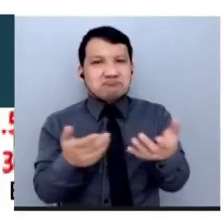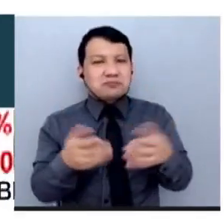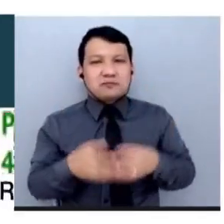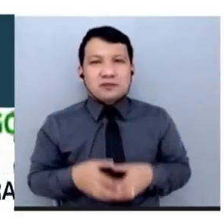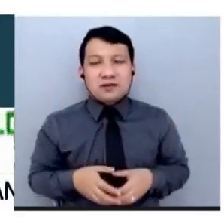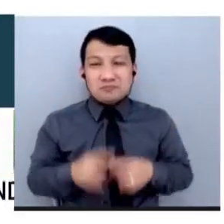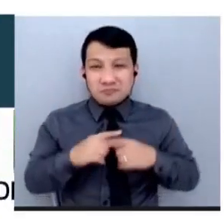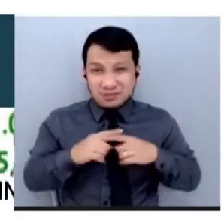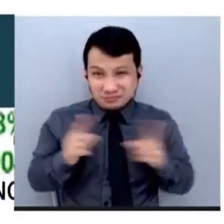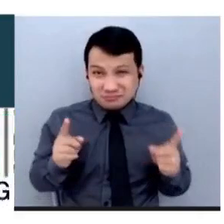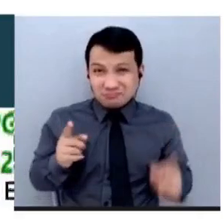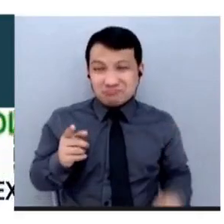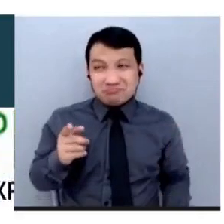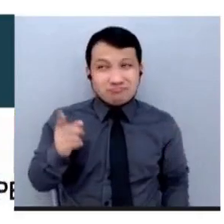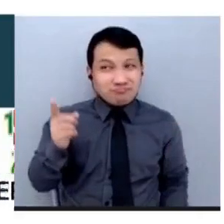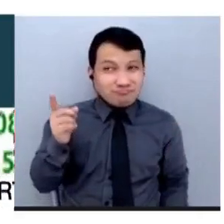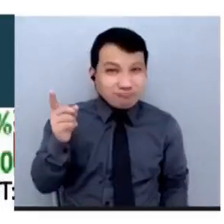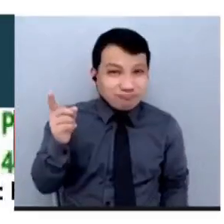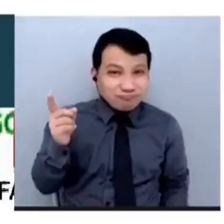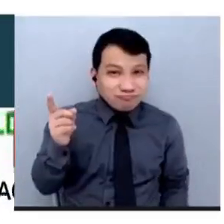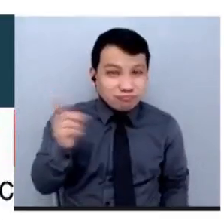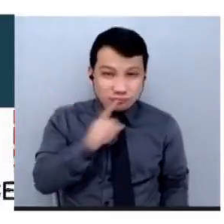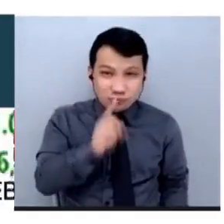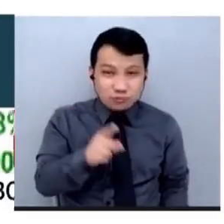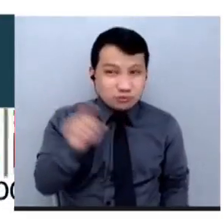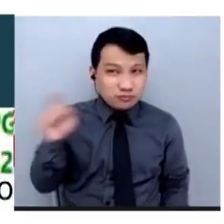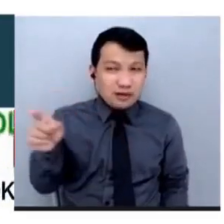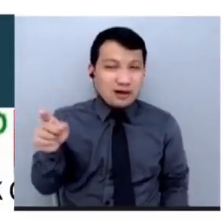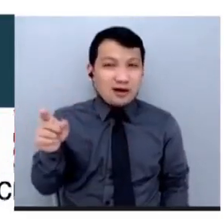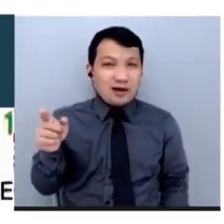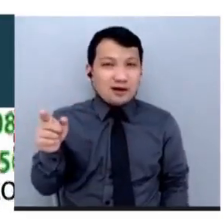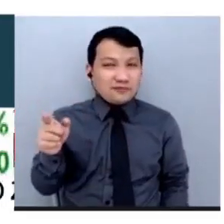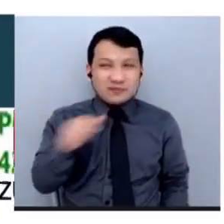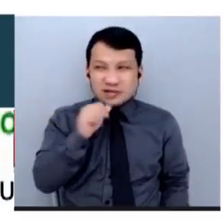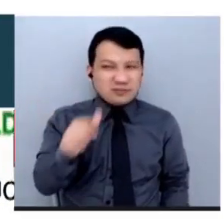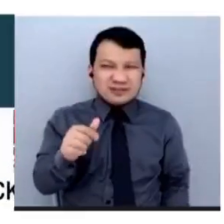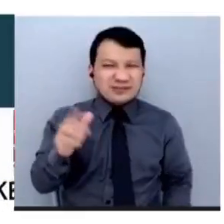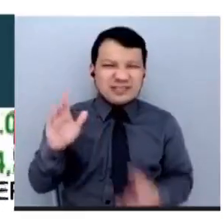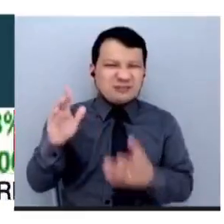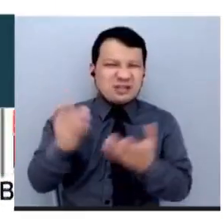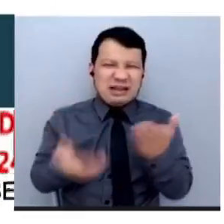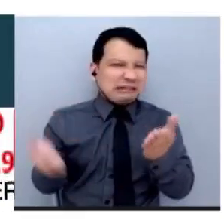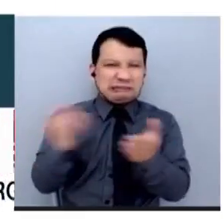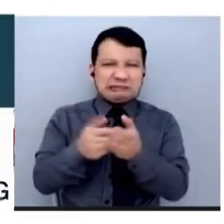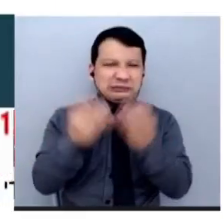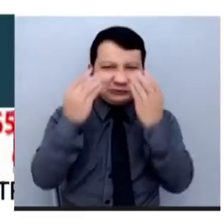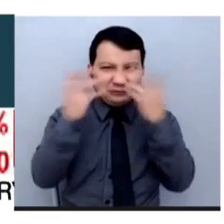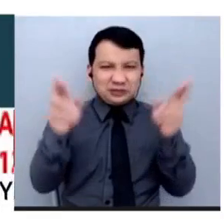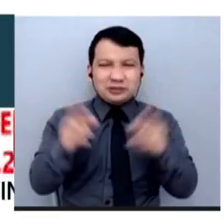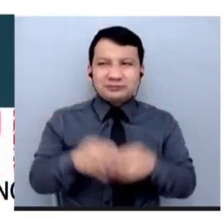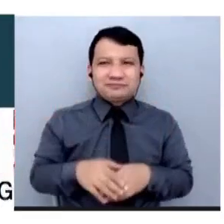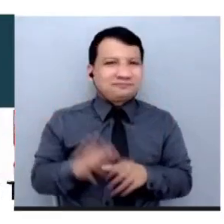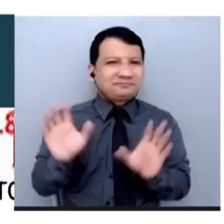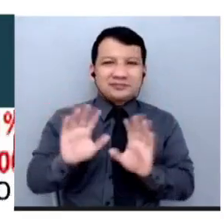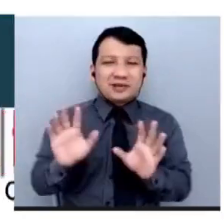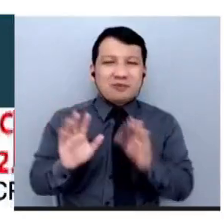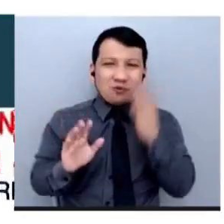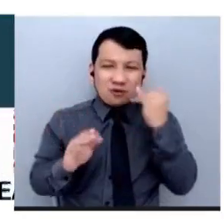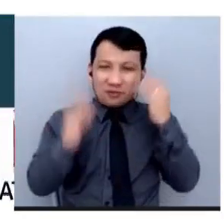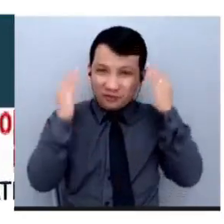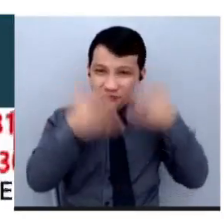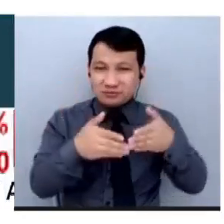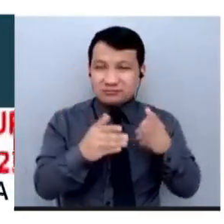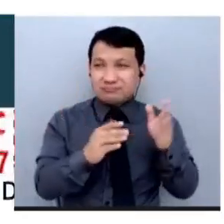Pero yun na nga, ang sinabi nyo, that's the very reason why you're not going to seek re-election anymore. But